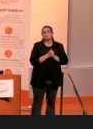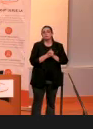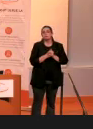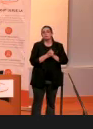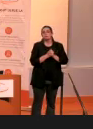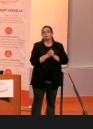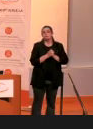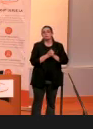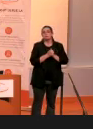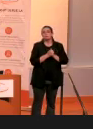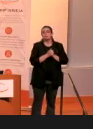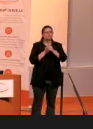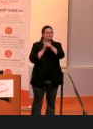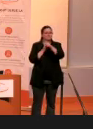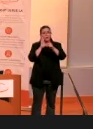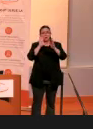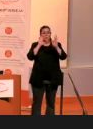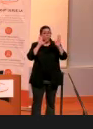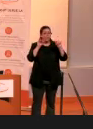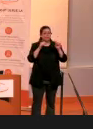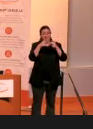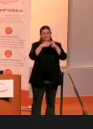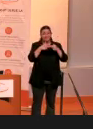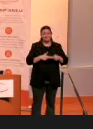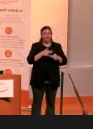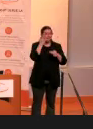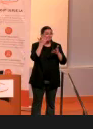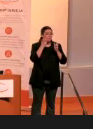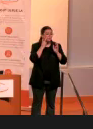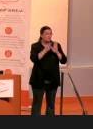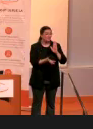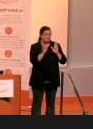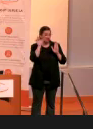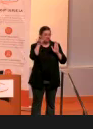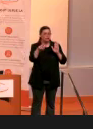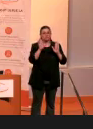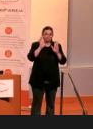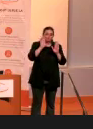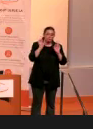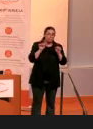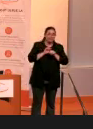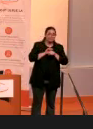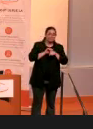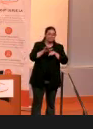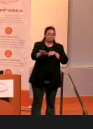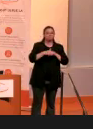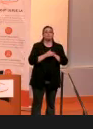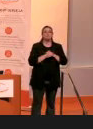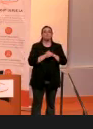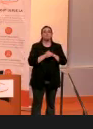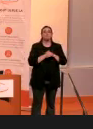get a copy of these slides and go through them yourselves. So lupus has many, many